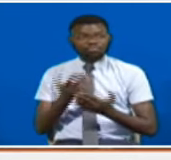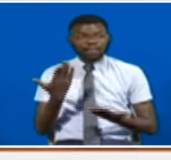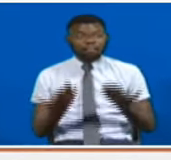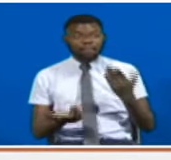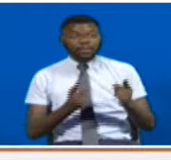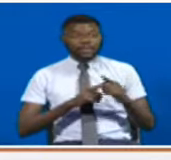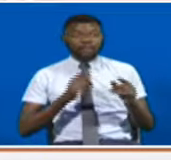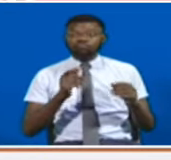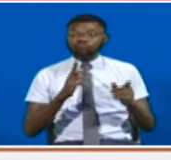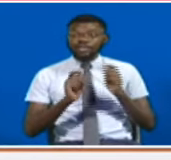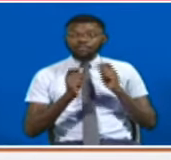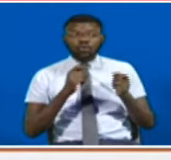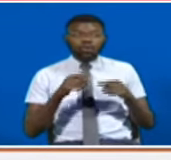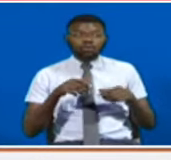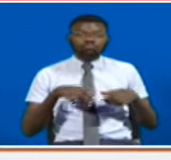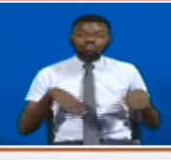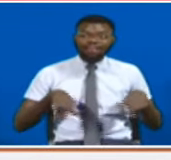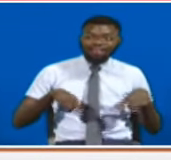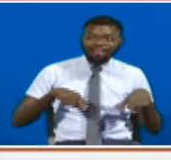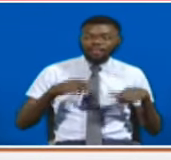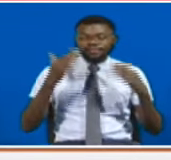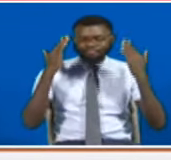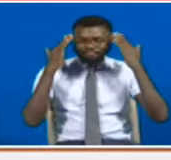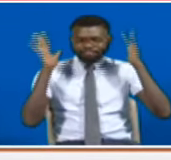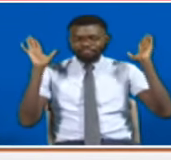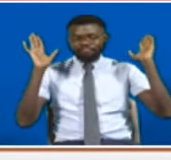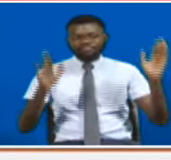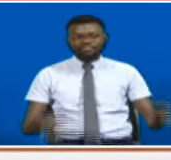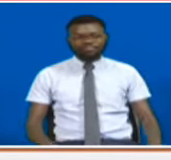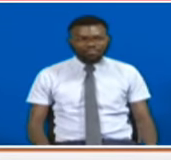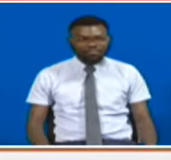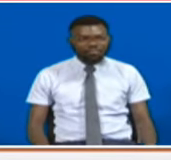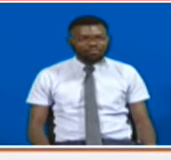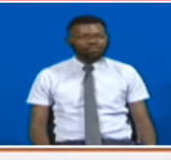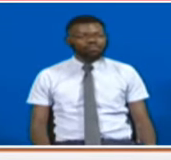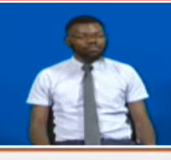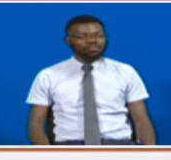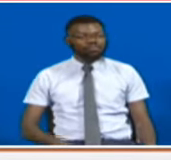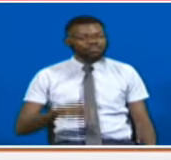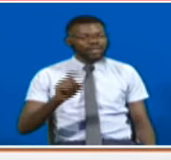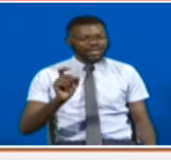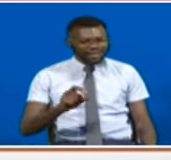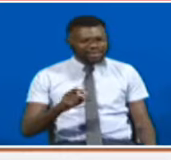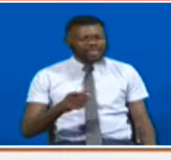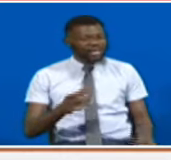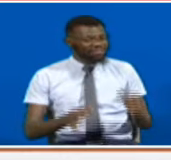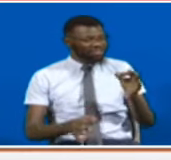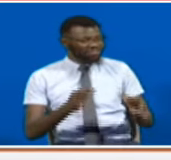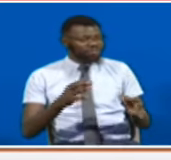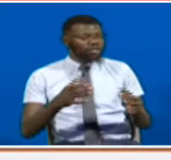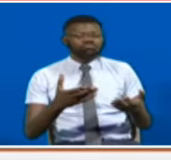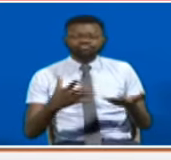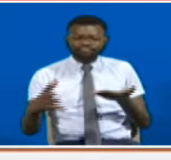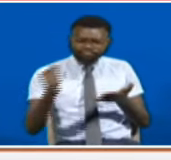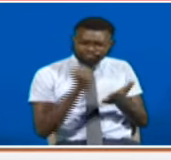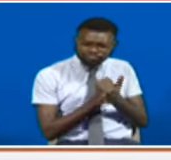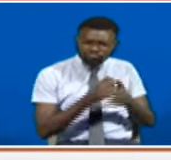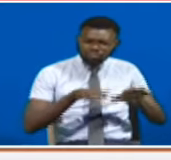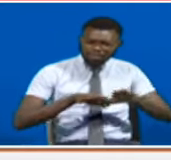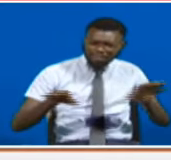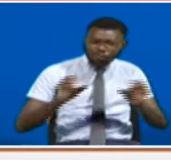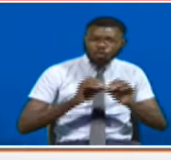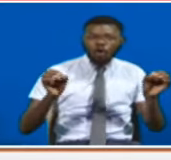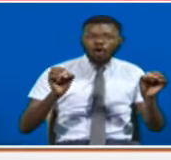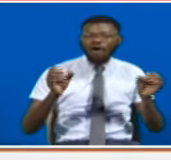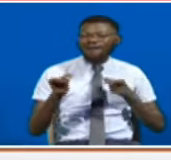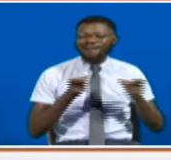during the interview. When you do not have a substantive office holder, good corporate governance suffers, because the appointing authority in